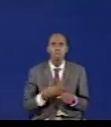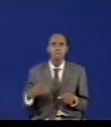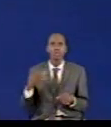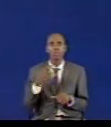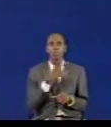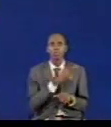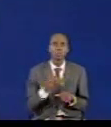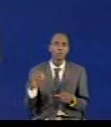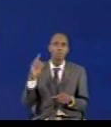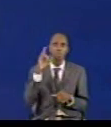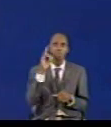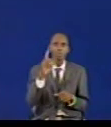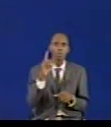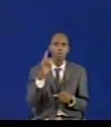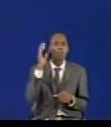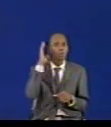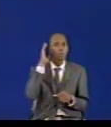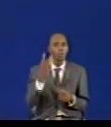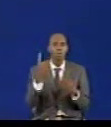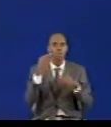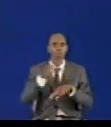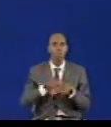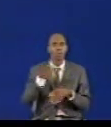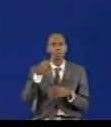set on thee to hurt thee.